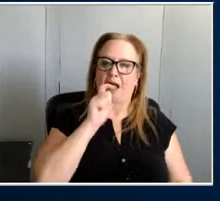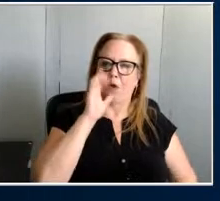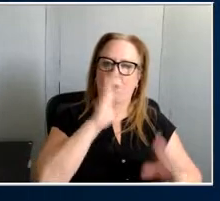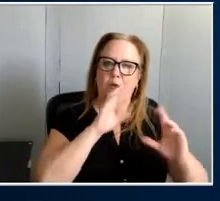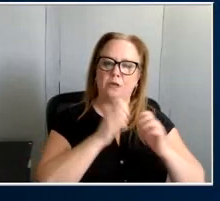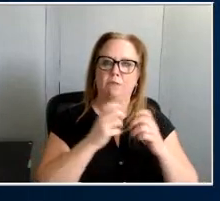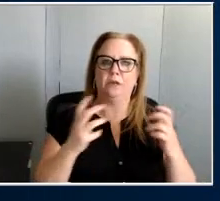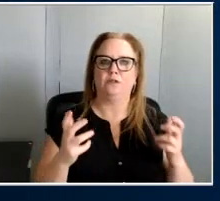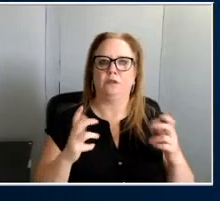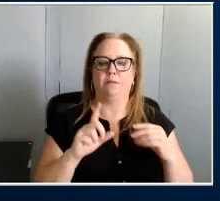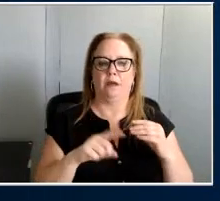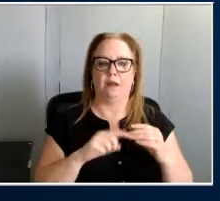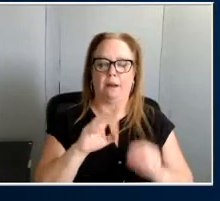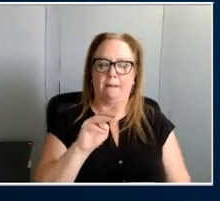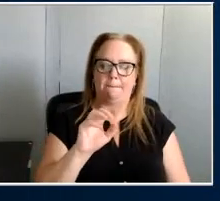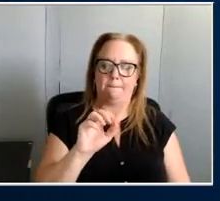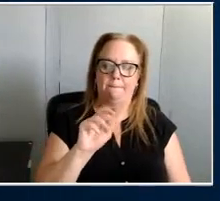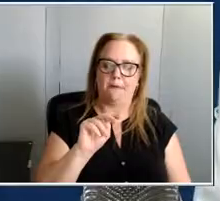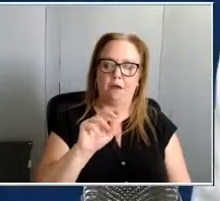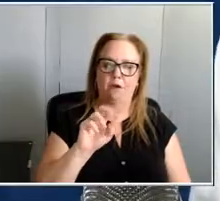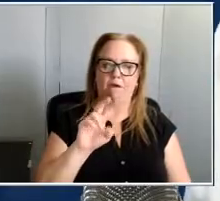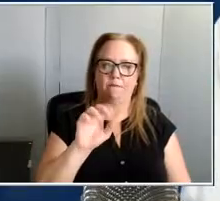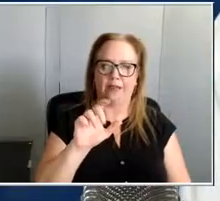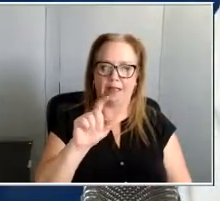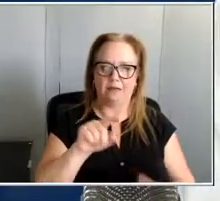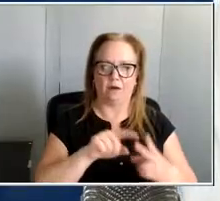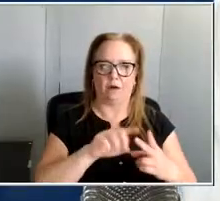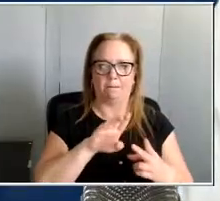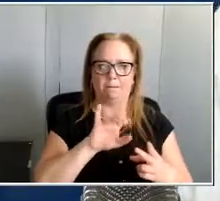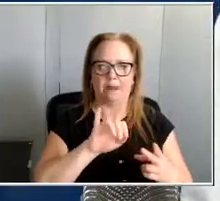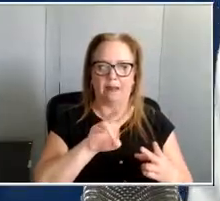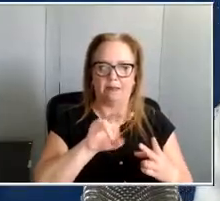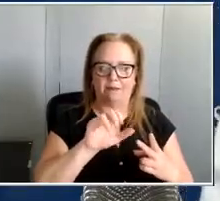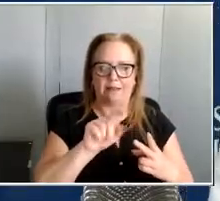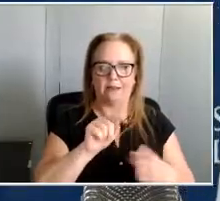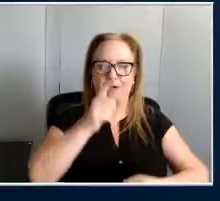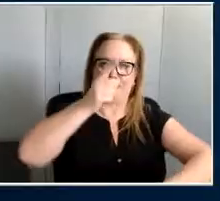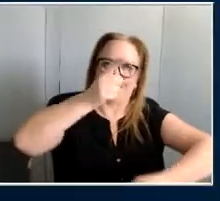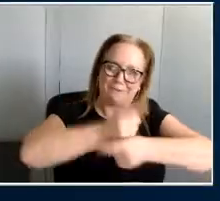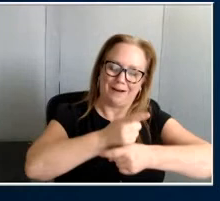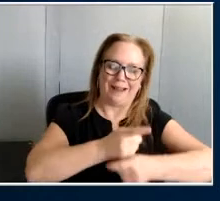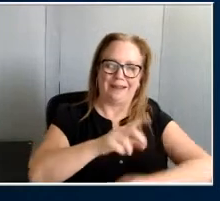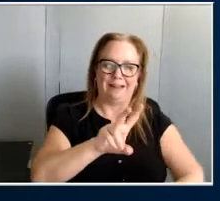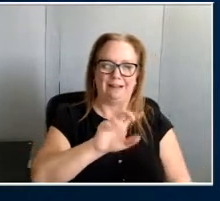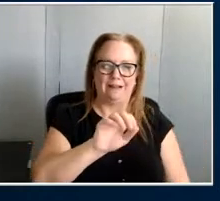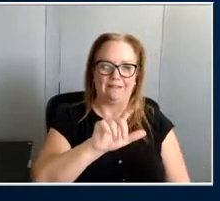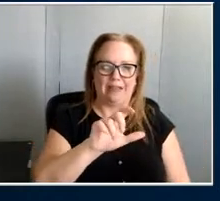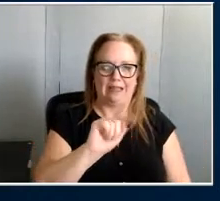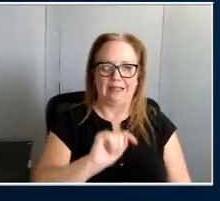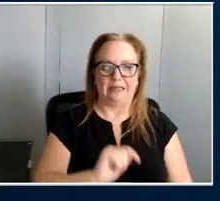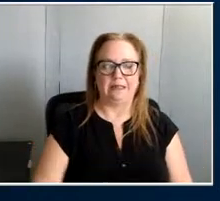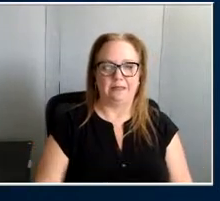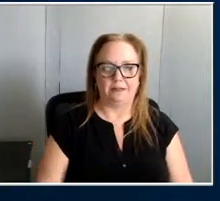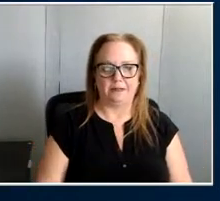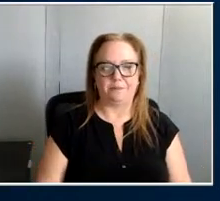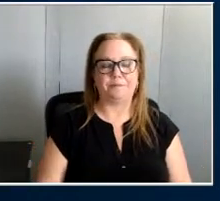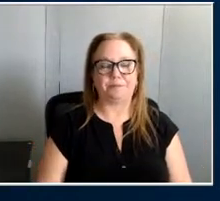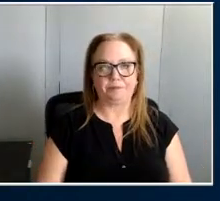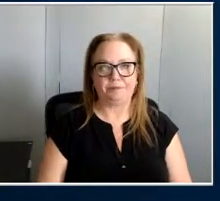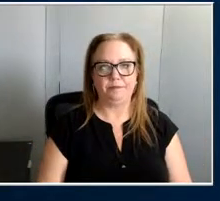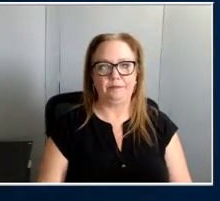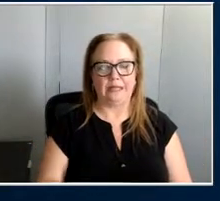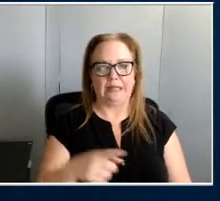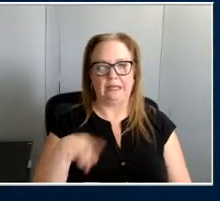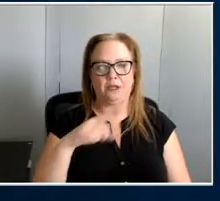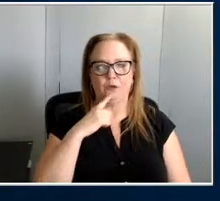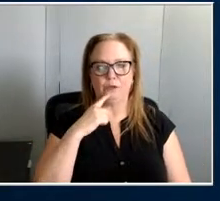it's a monovalent or the bivalent. I just want it to be the right valent. And if we get the right valent, then we're good. Yeah, and just like you've said as